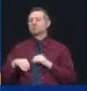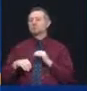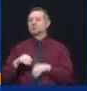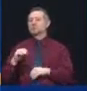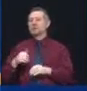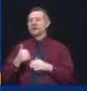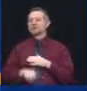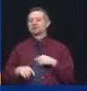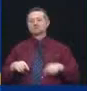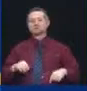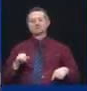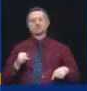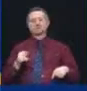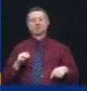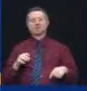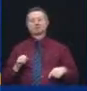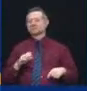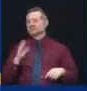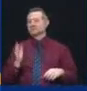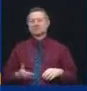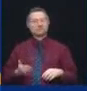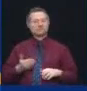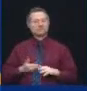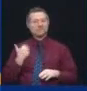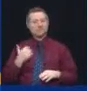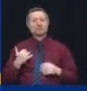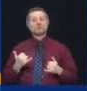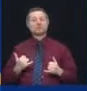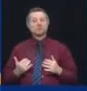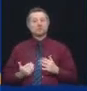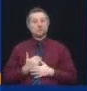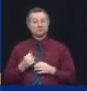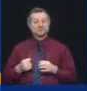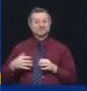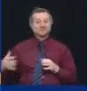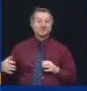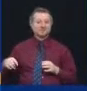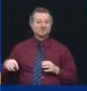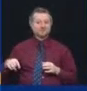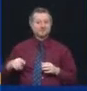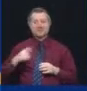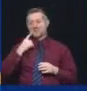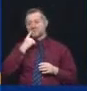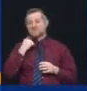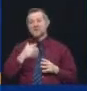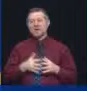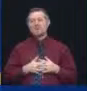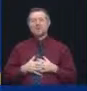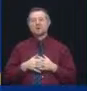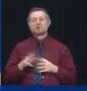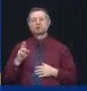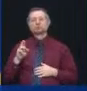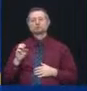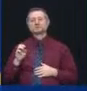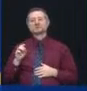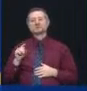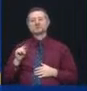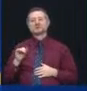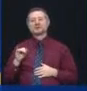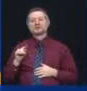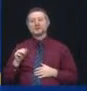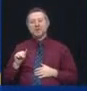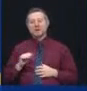we now have the capacity to accommodate it. Organizations like the American Retina Society, the International Gynecological